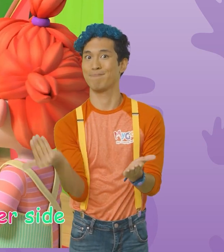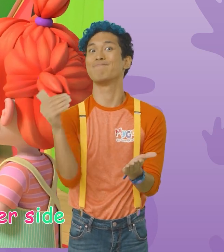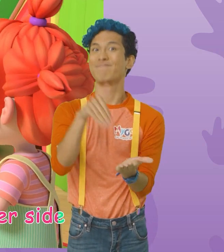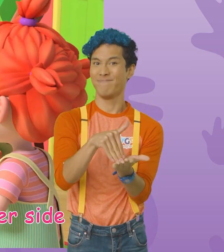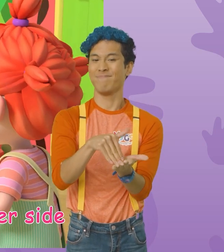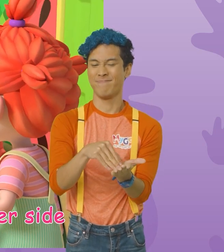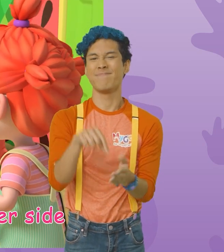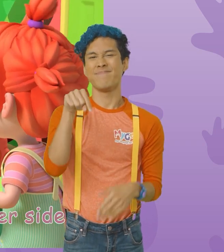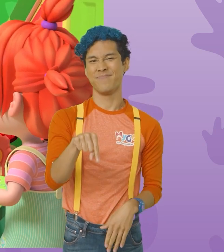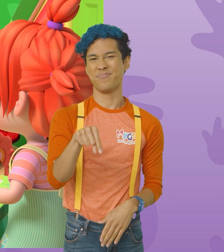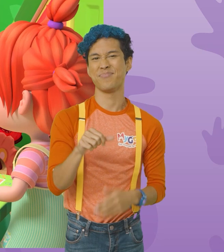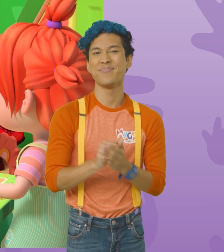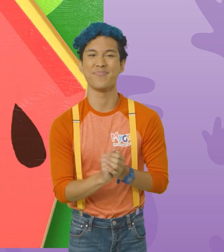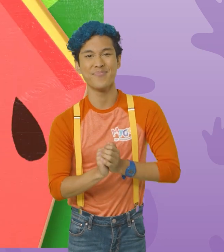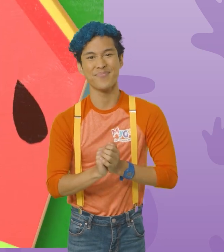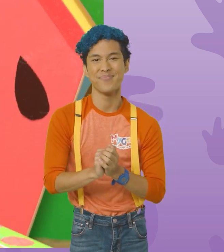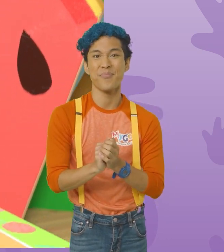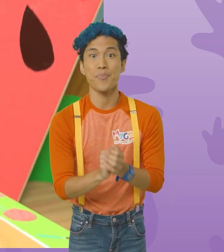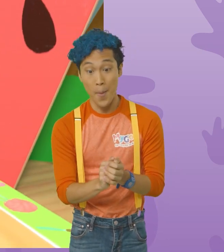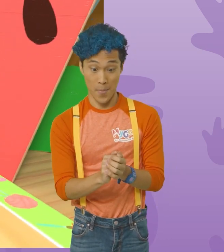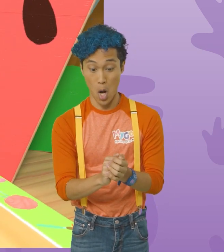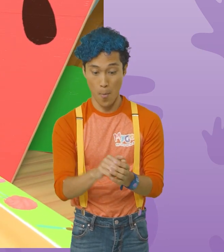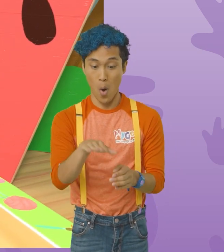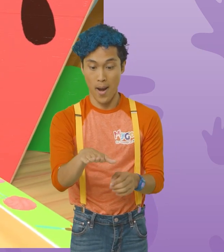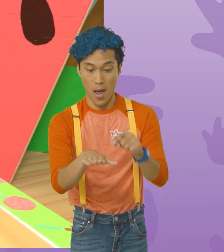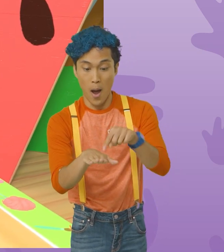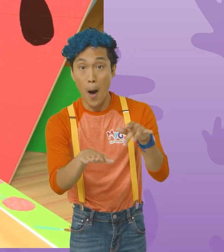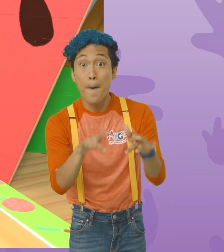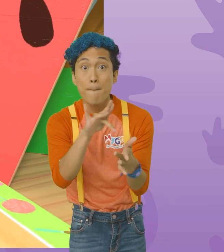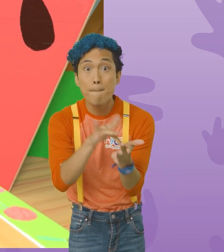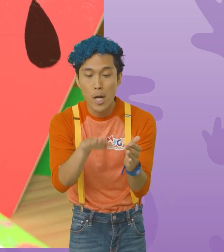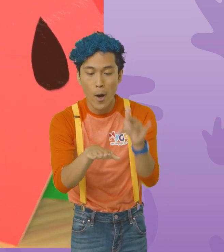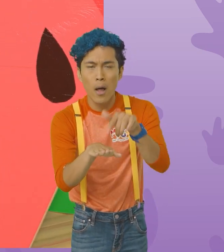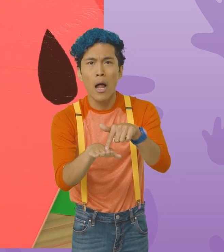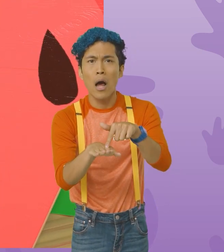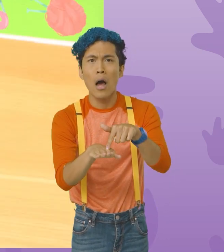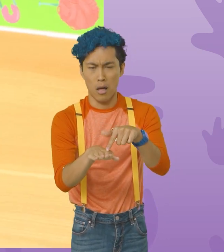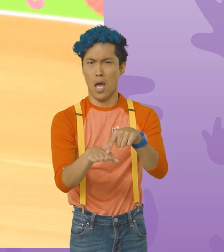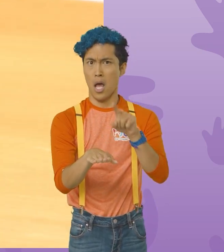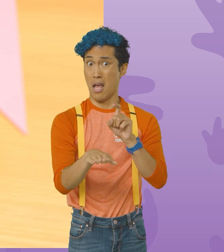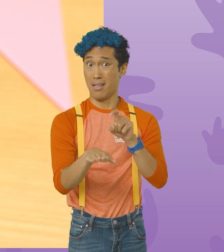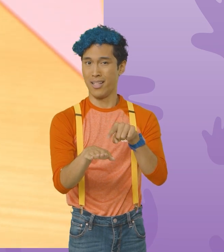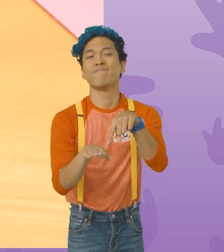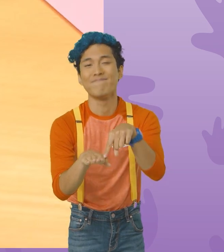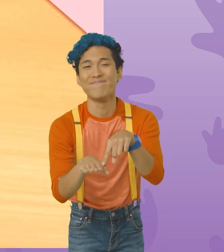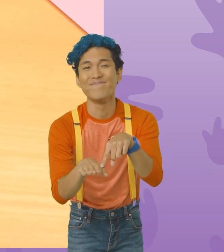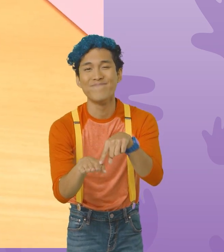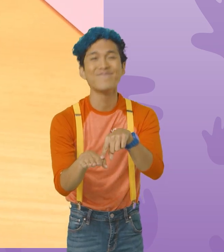same thing on the other side. Find that middle point again. Huh? This